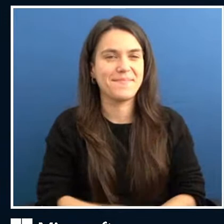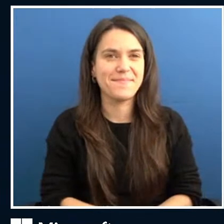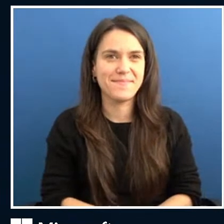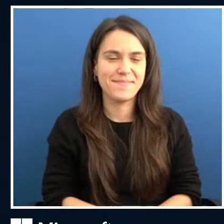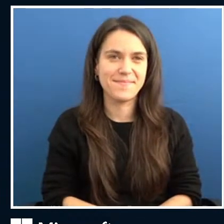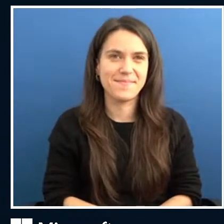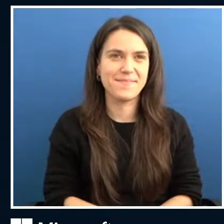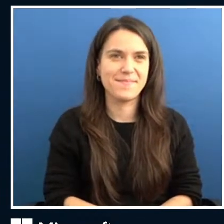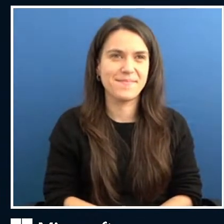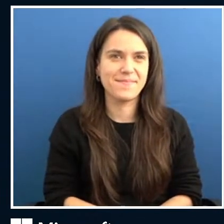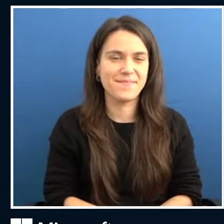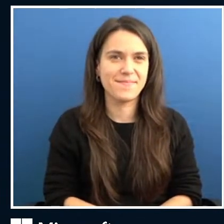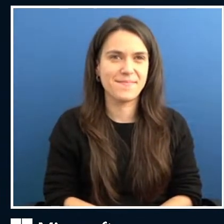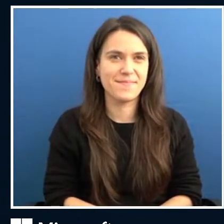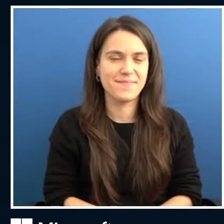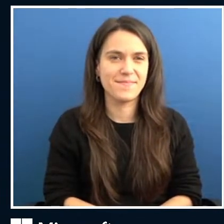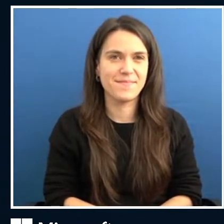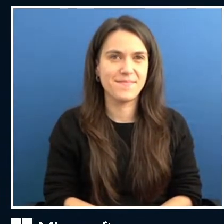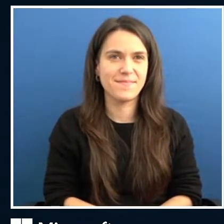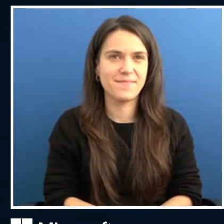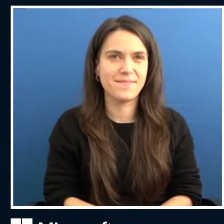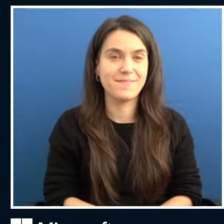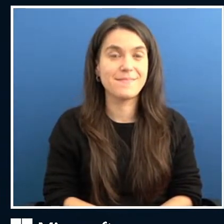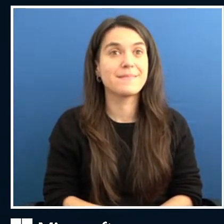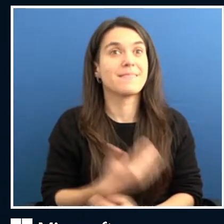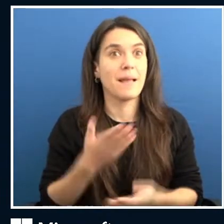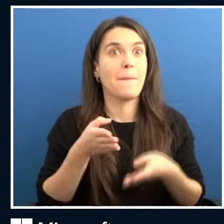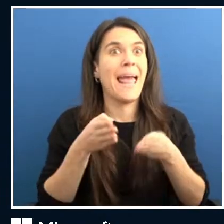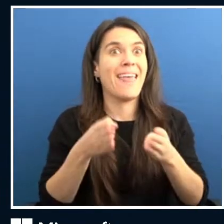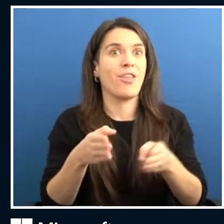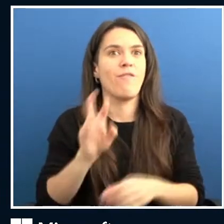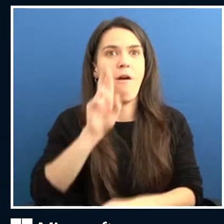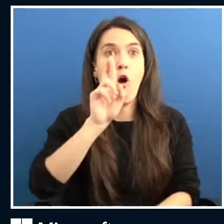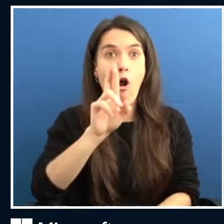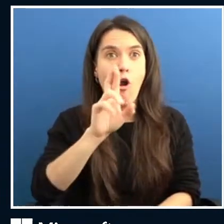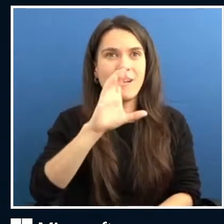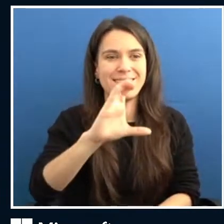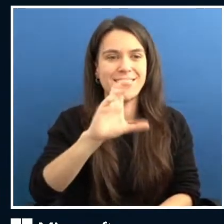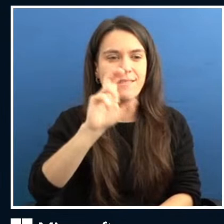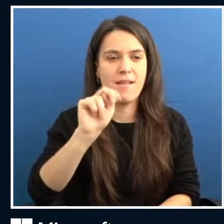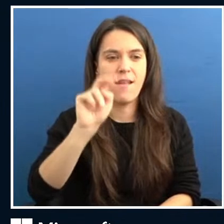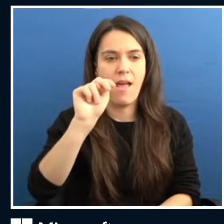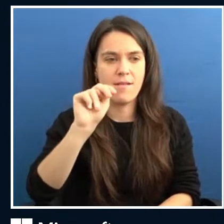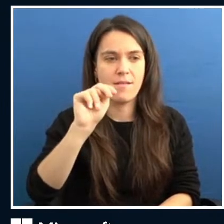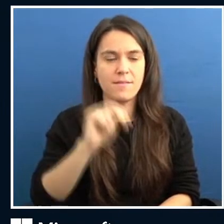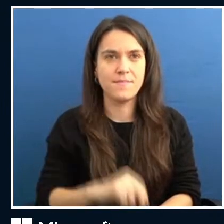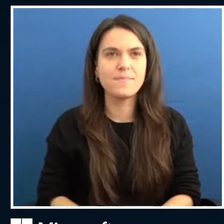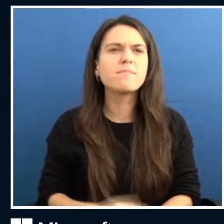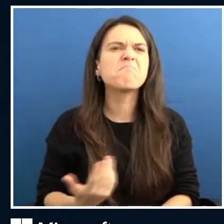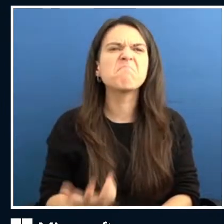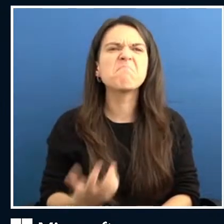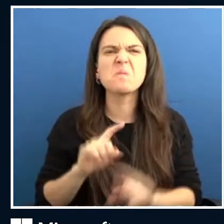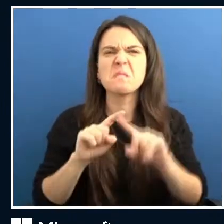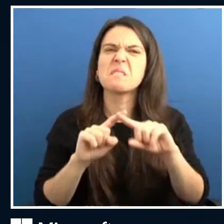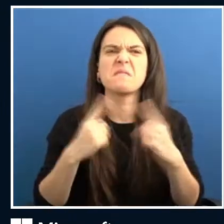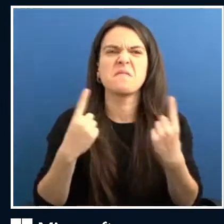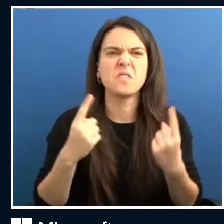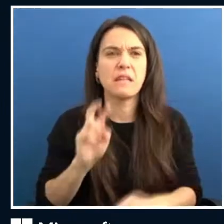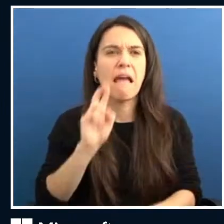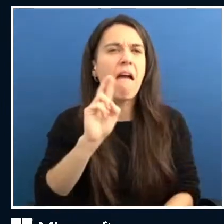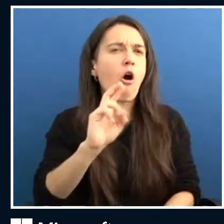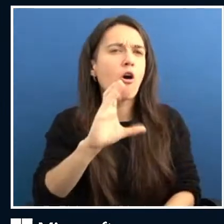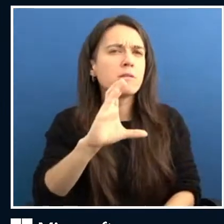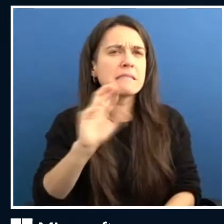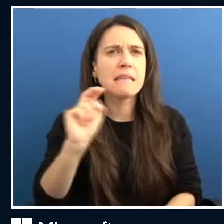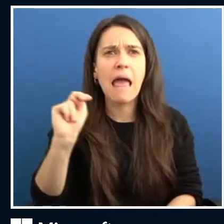method is called RCNNs. Now, what RCNNs do is, instead of working on